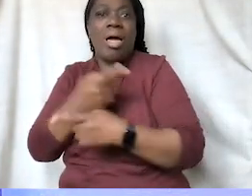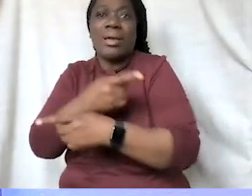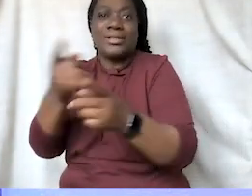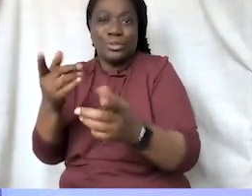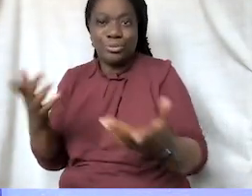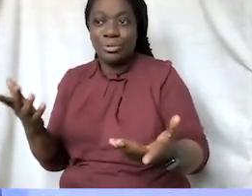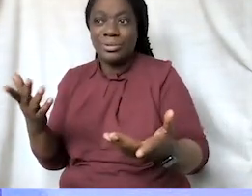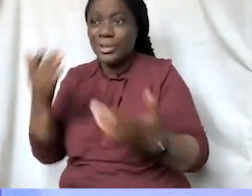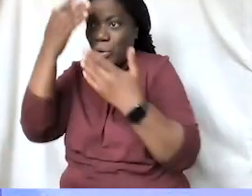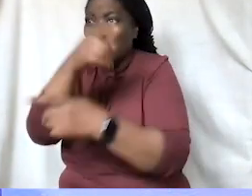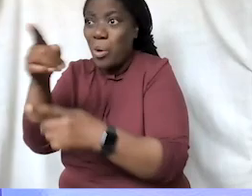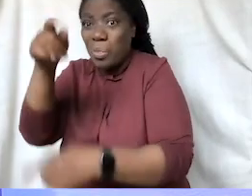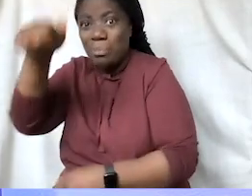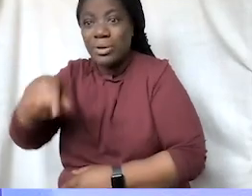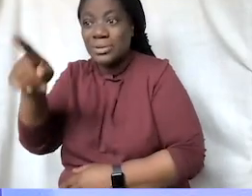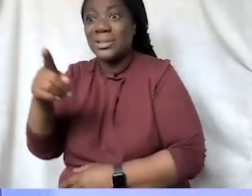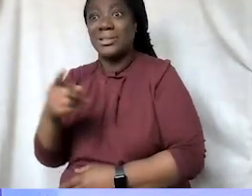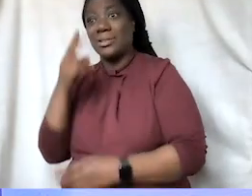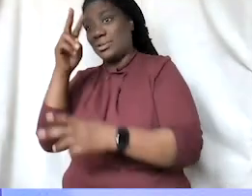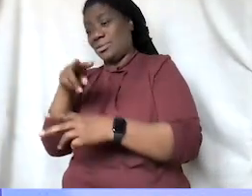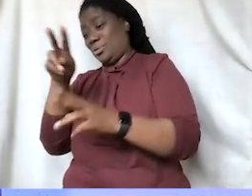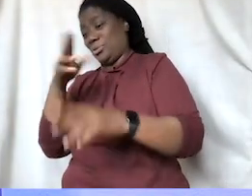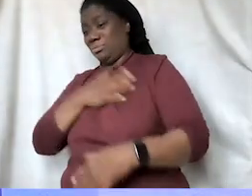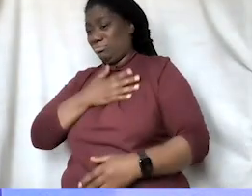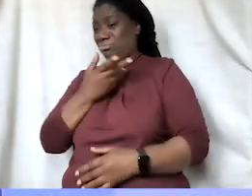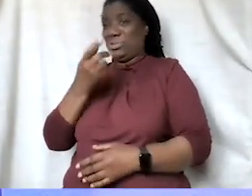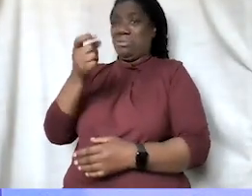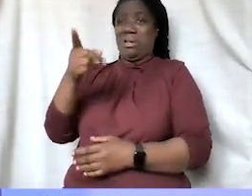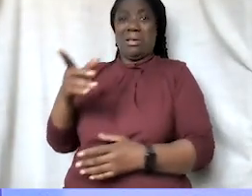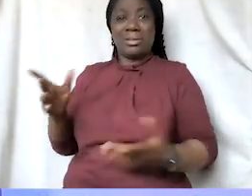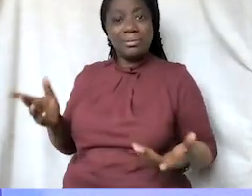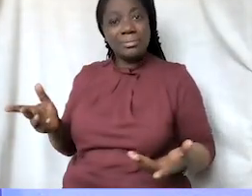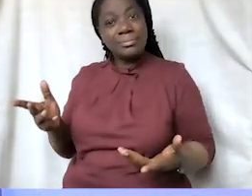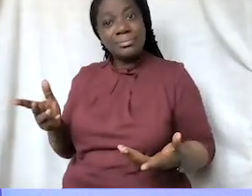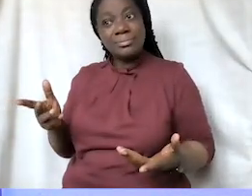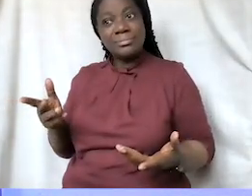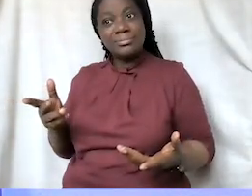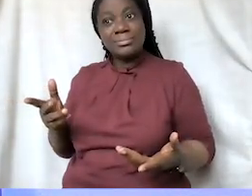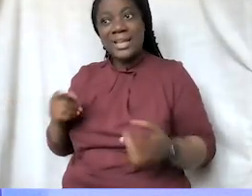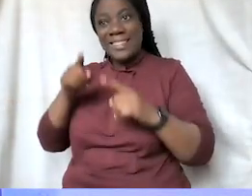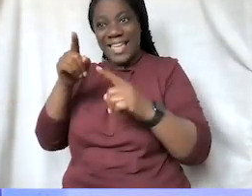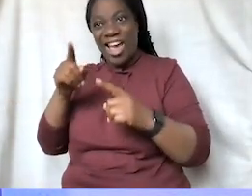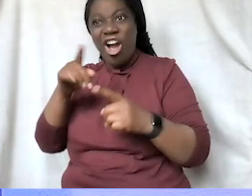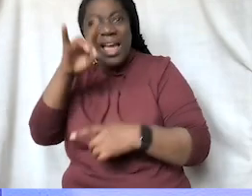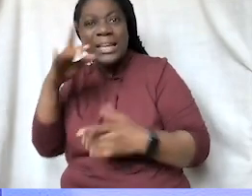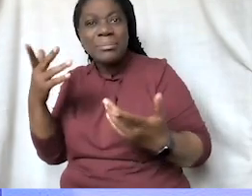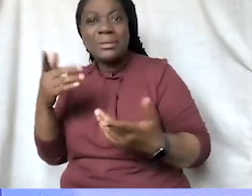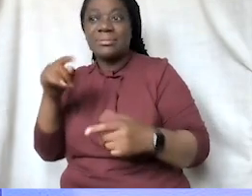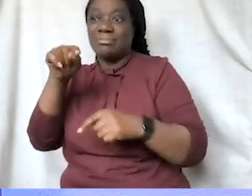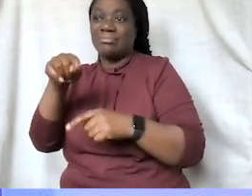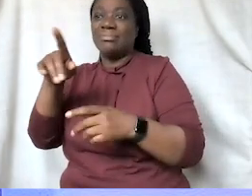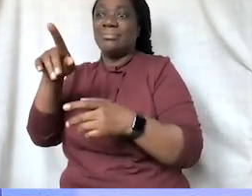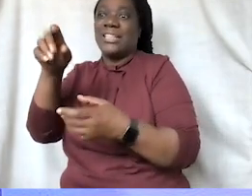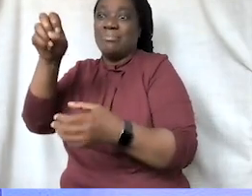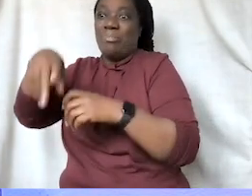them from Adam. They just saw you but just don't like you. There are enemies that the devil has planted in your